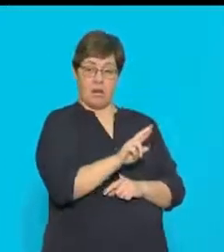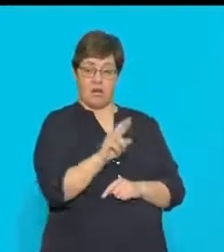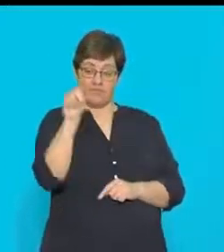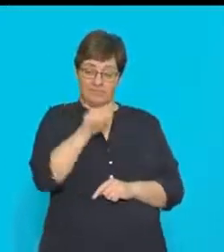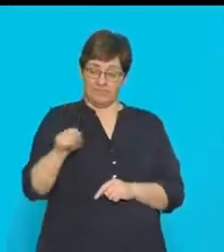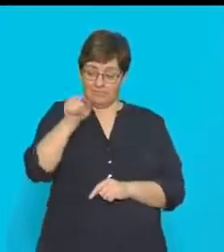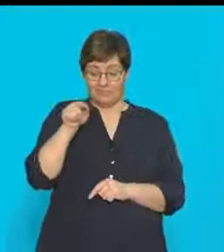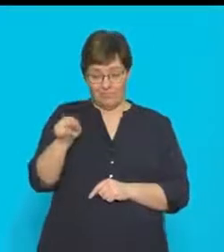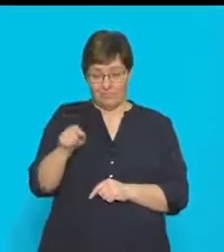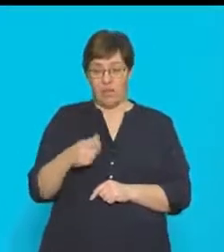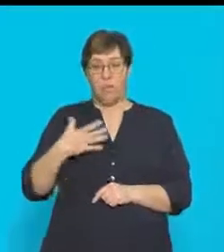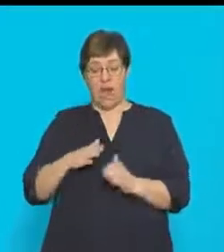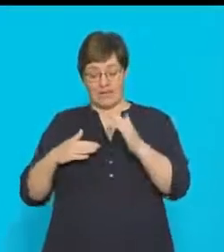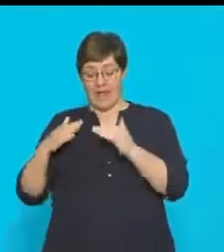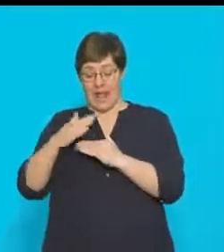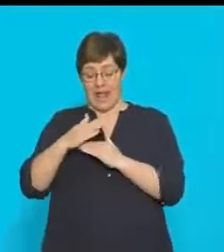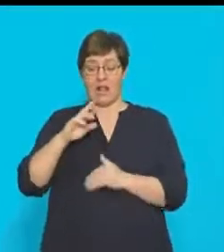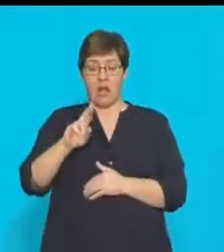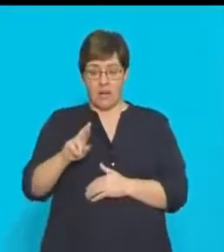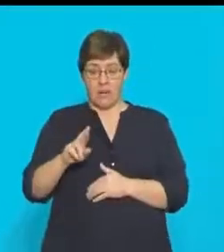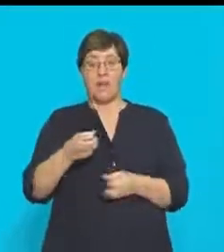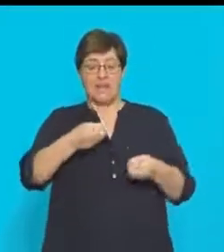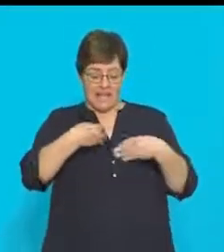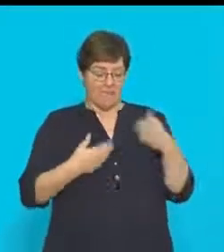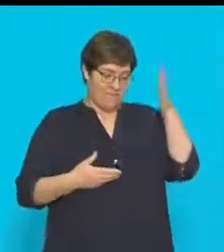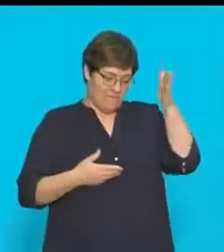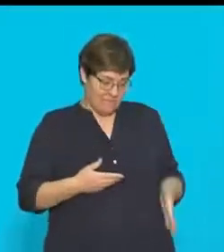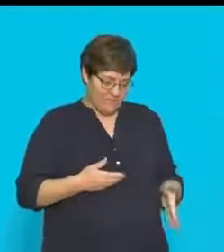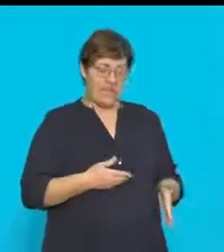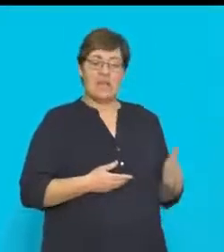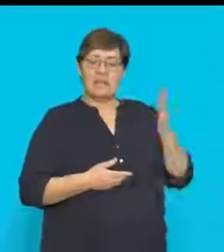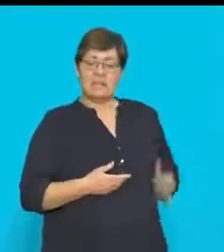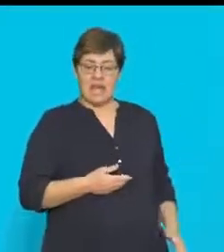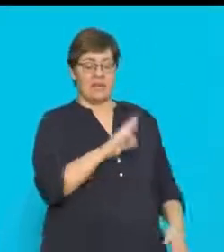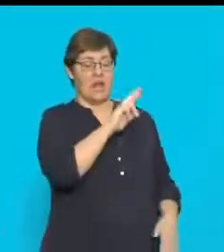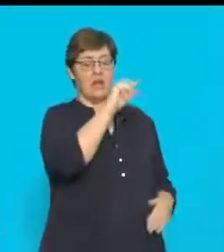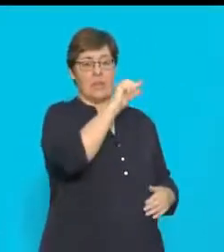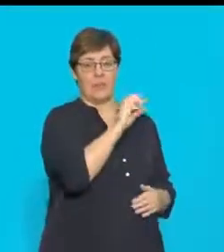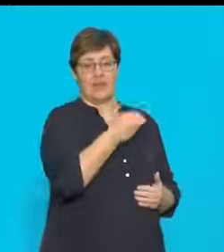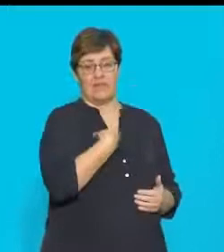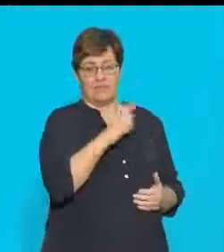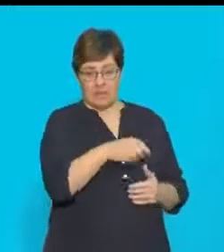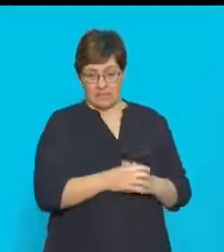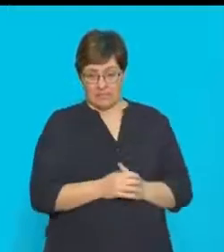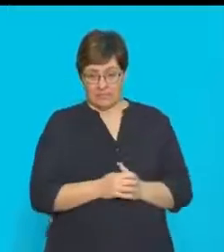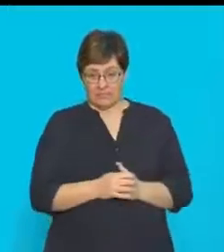us to find angle R, we must be given the half pair across it. We must be given side